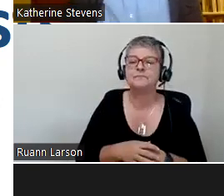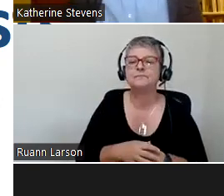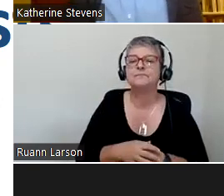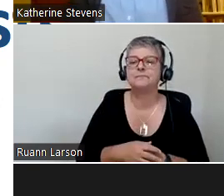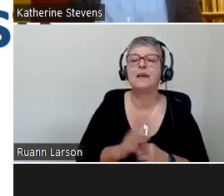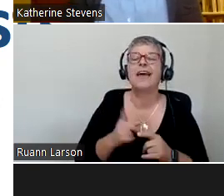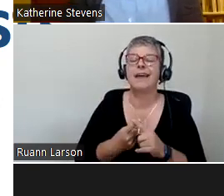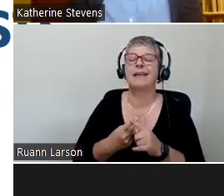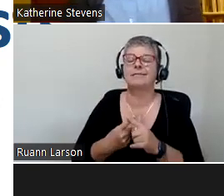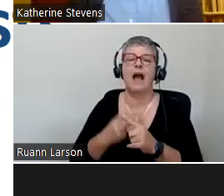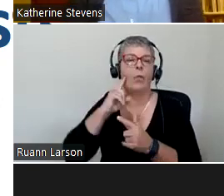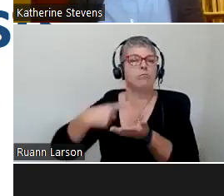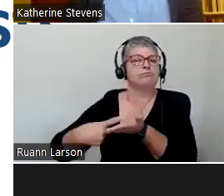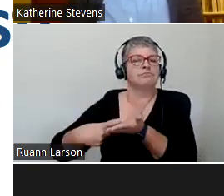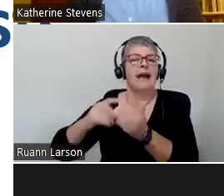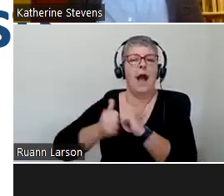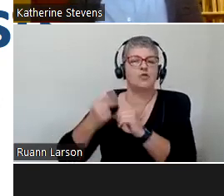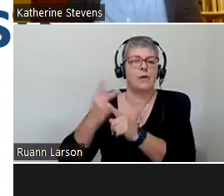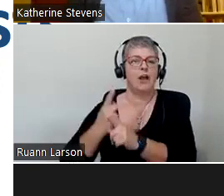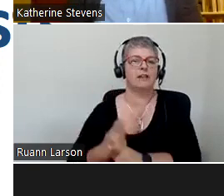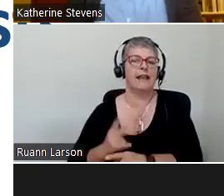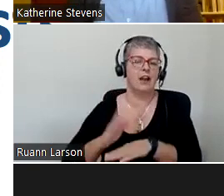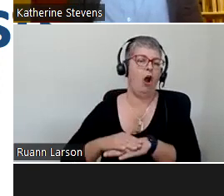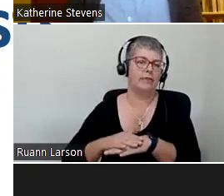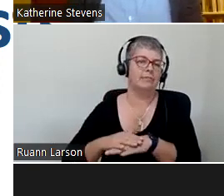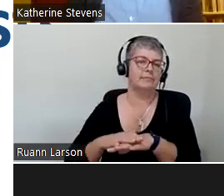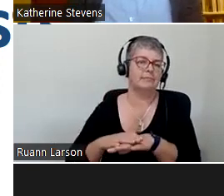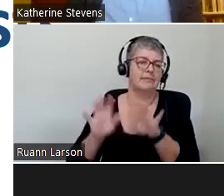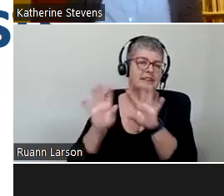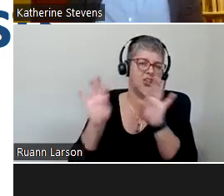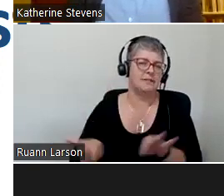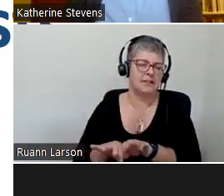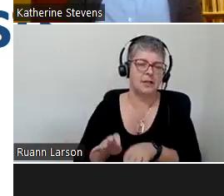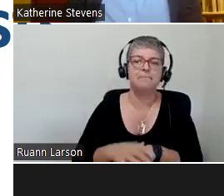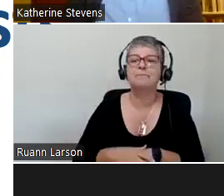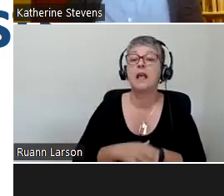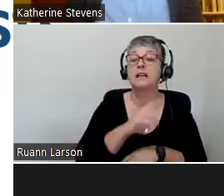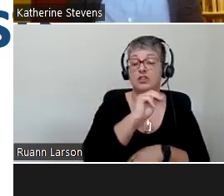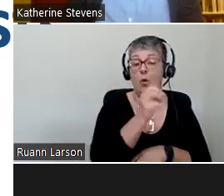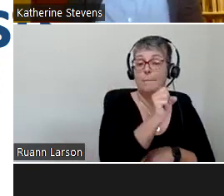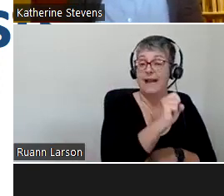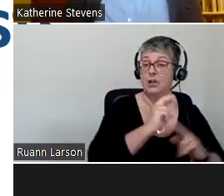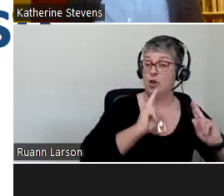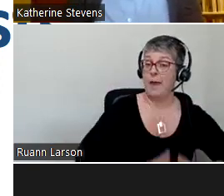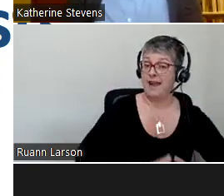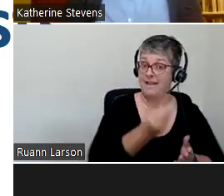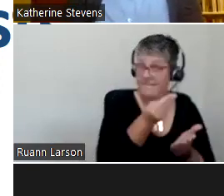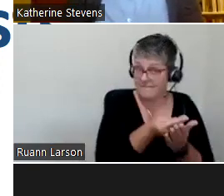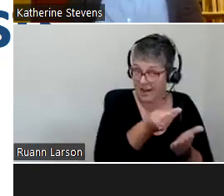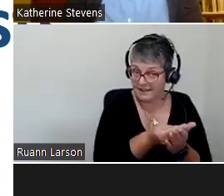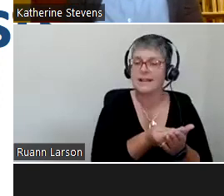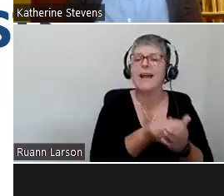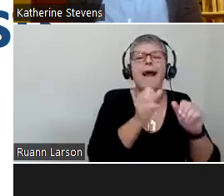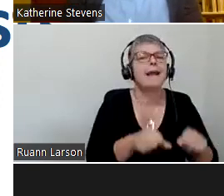that, or how you will be calculating it on the sheet. So Mass Humanities funds may be used to cover a portion